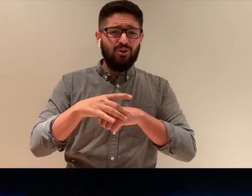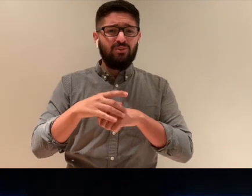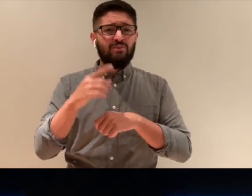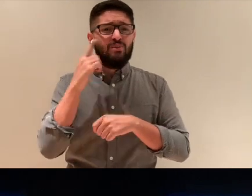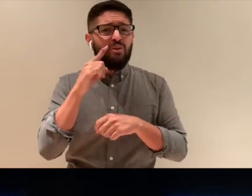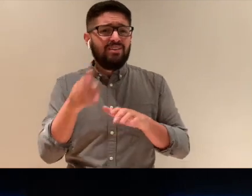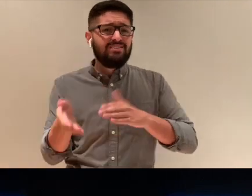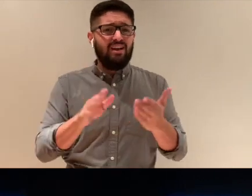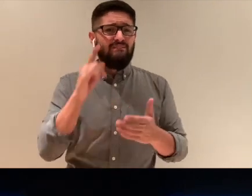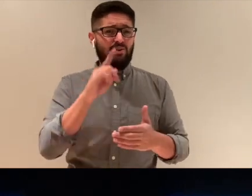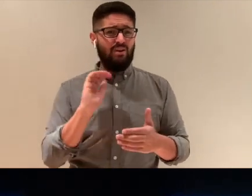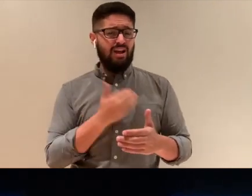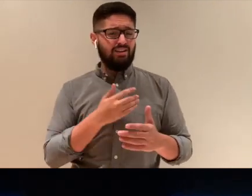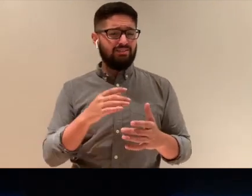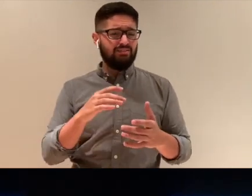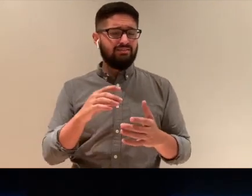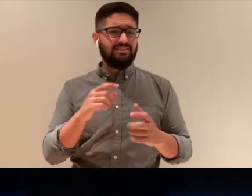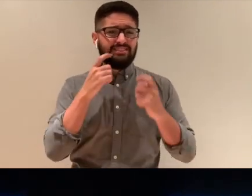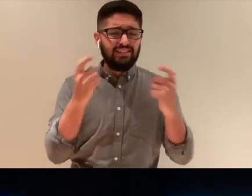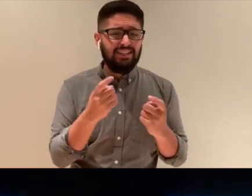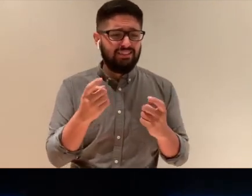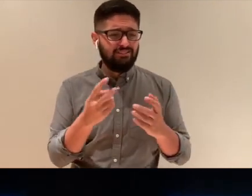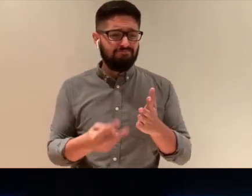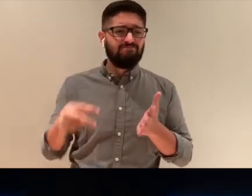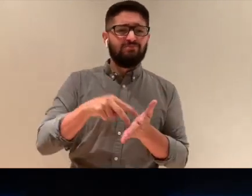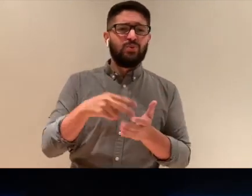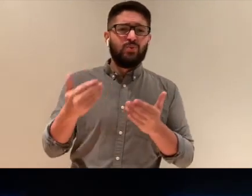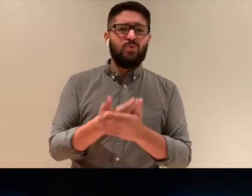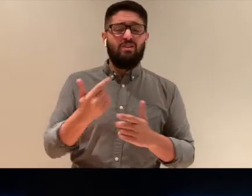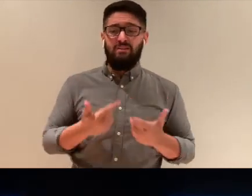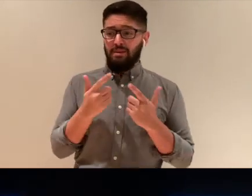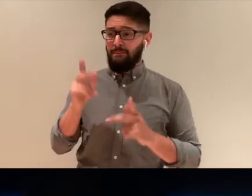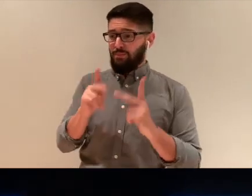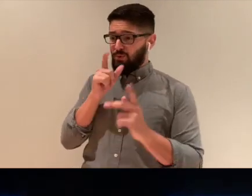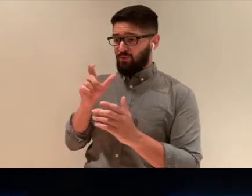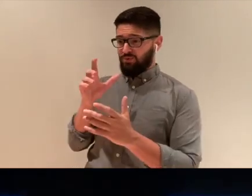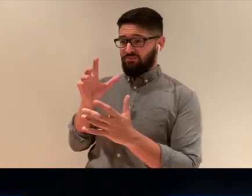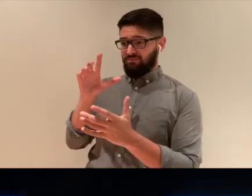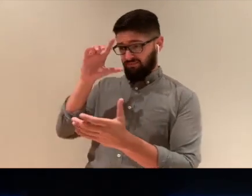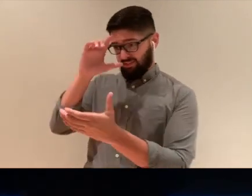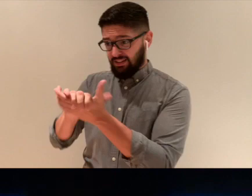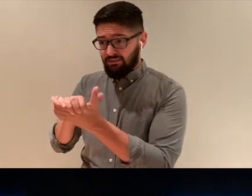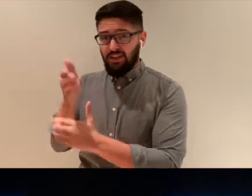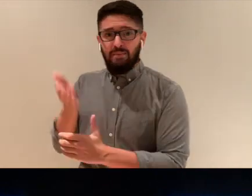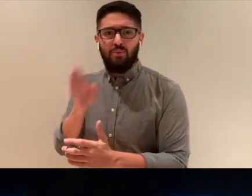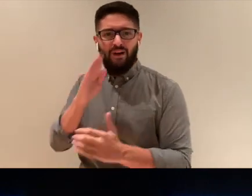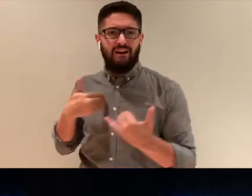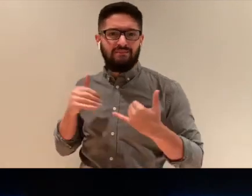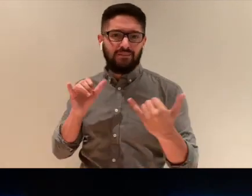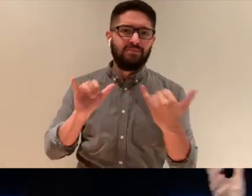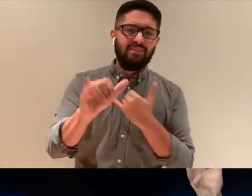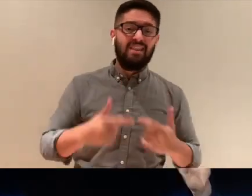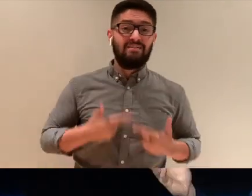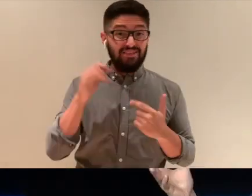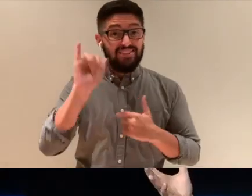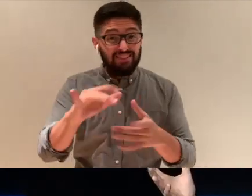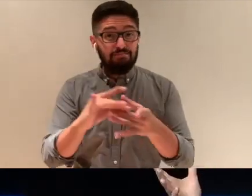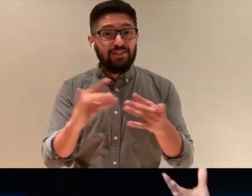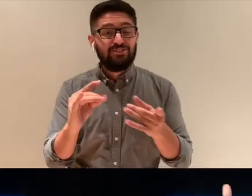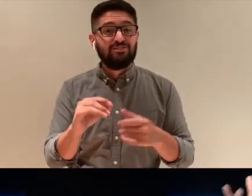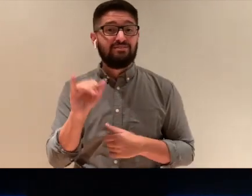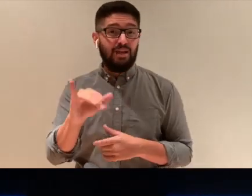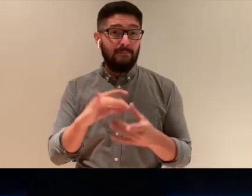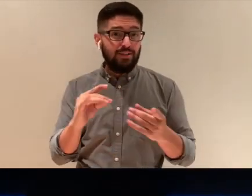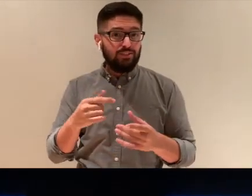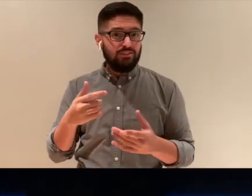to die for our sins and resurrect to new life so that those who put their faith in him could have everlasting life, right? That's the